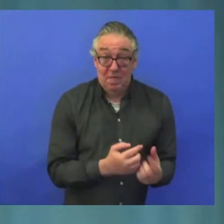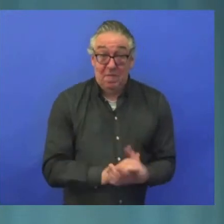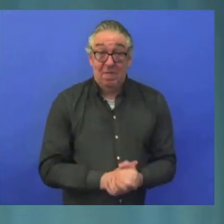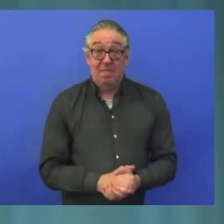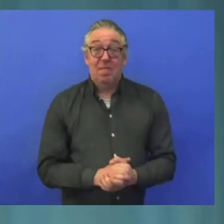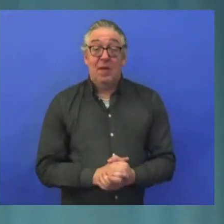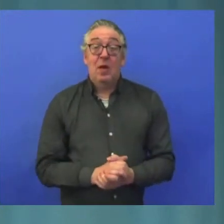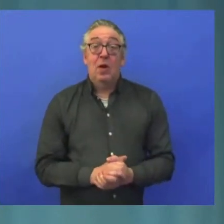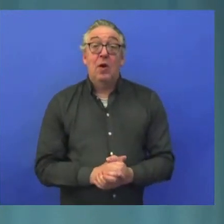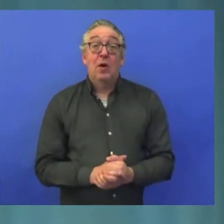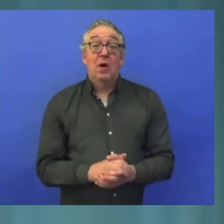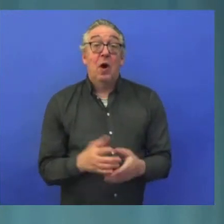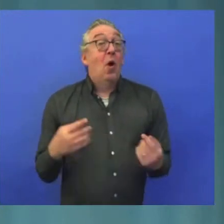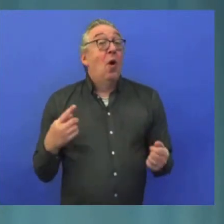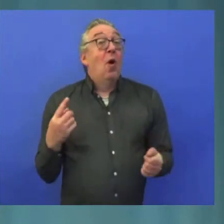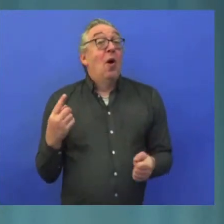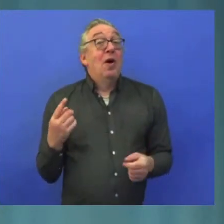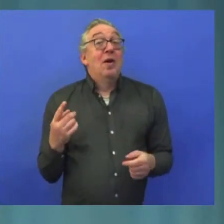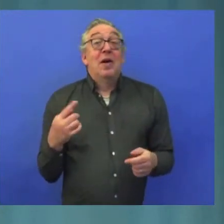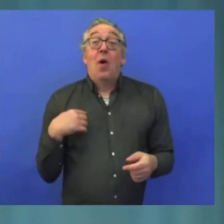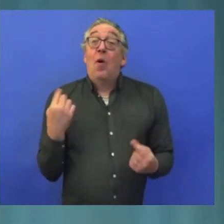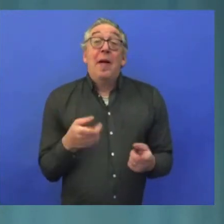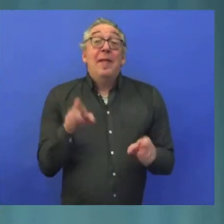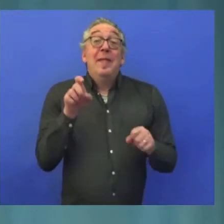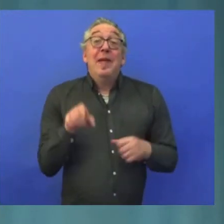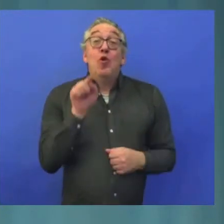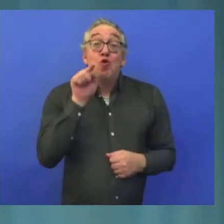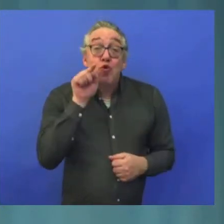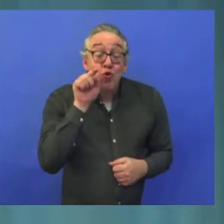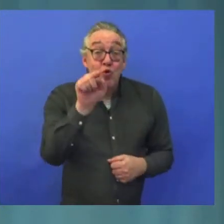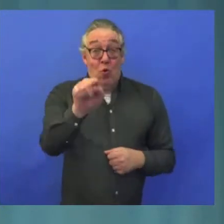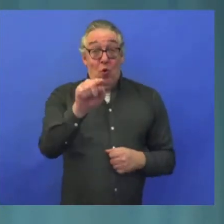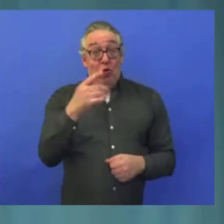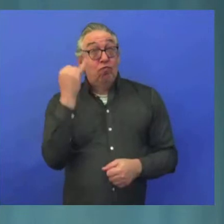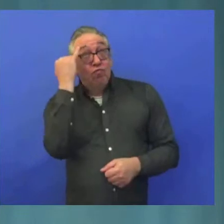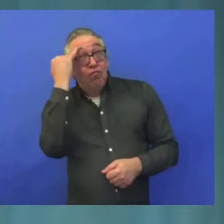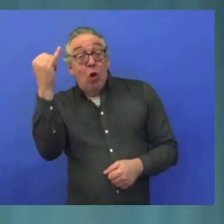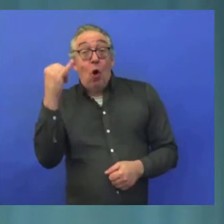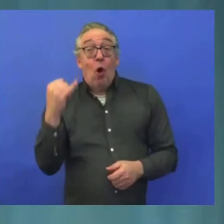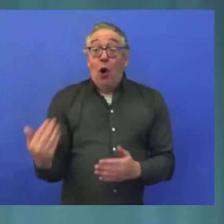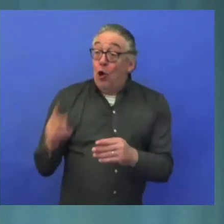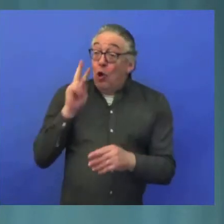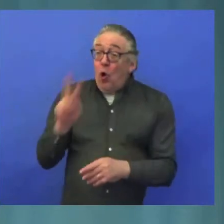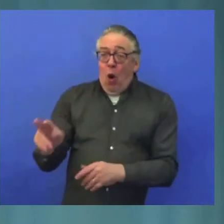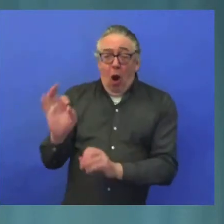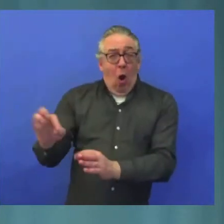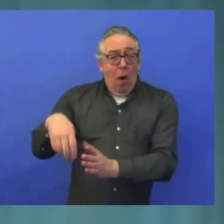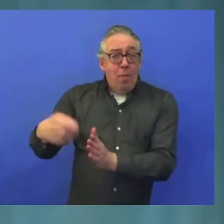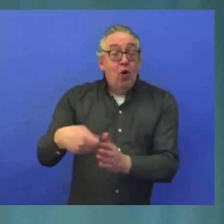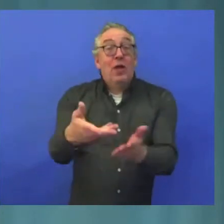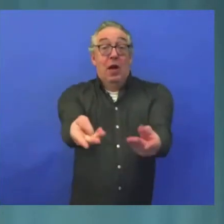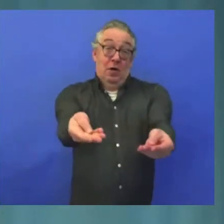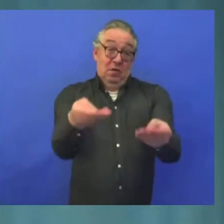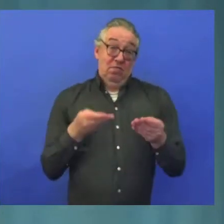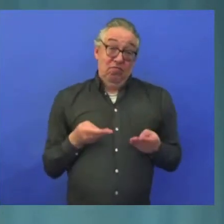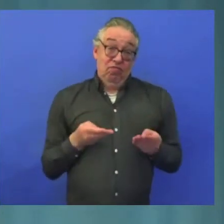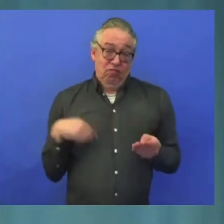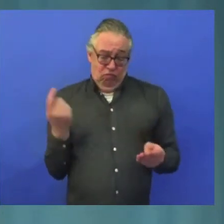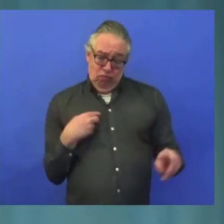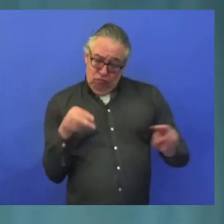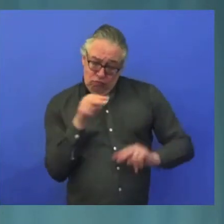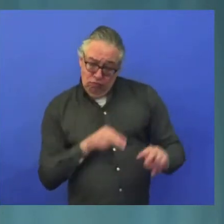you to nominate new projects and programs, to peer review and to vote, to come to